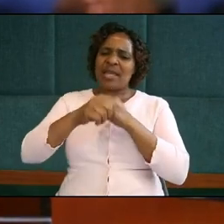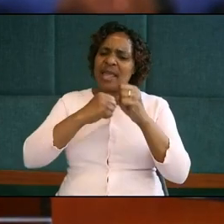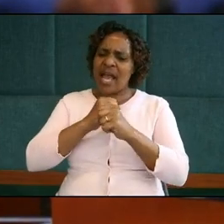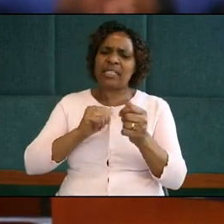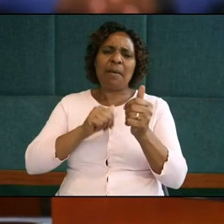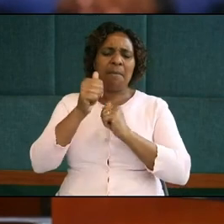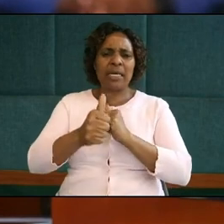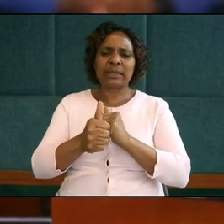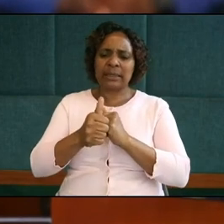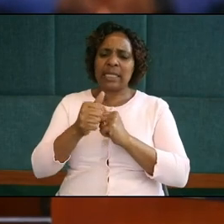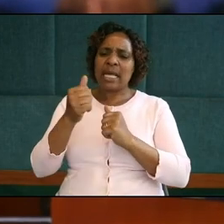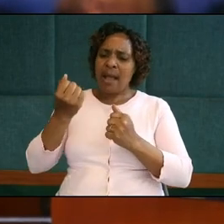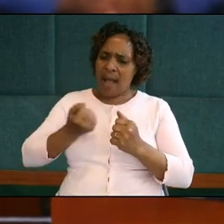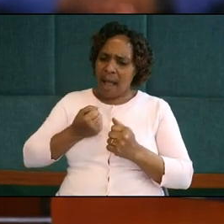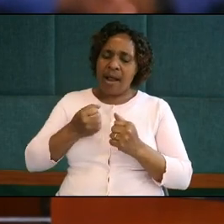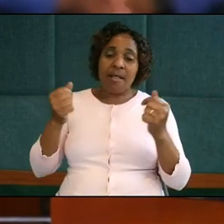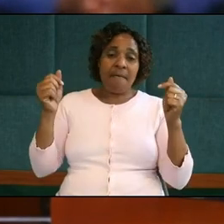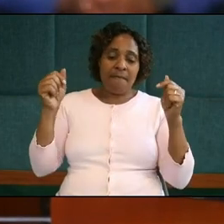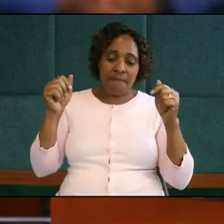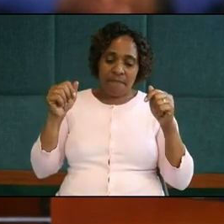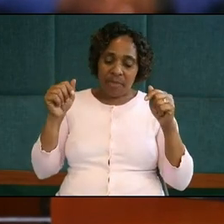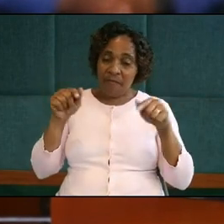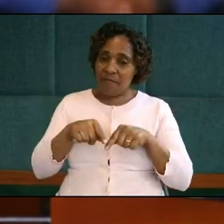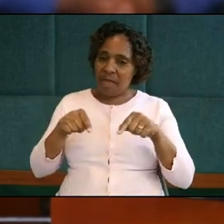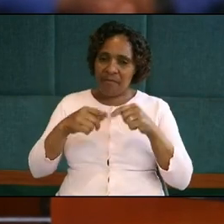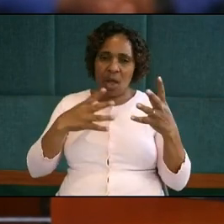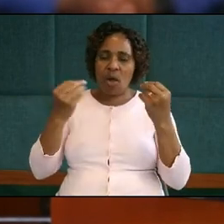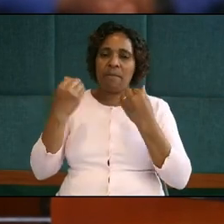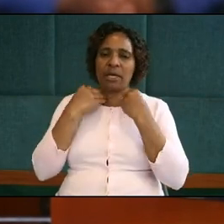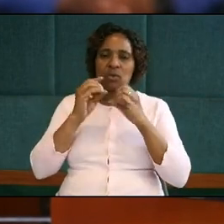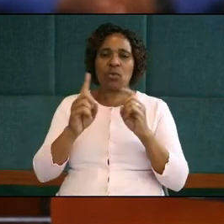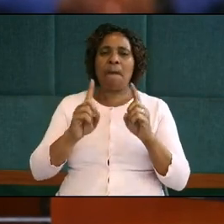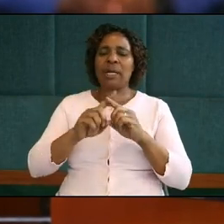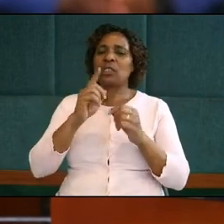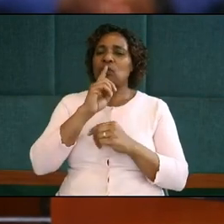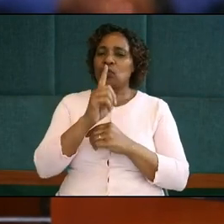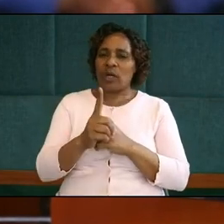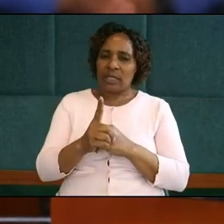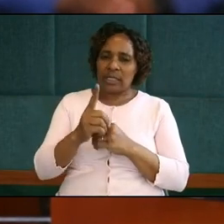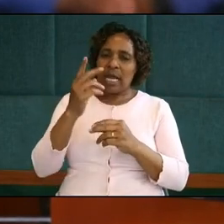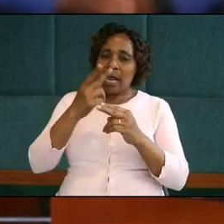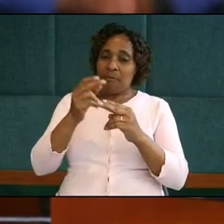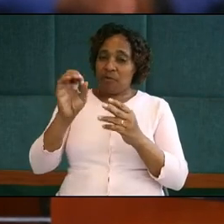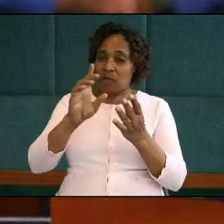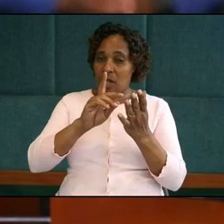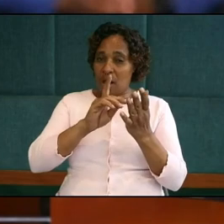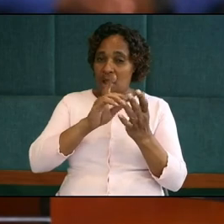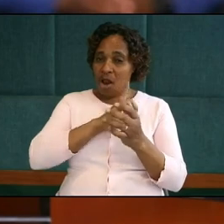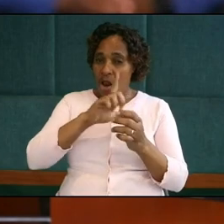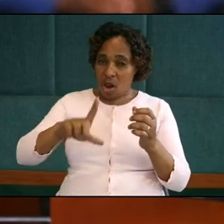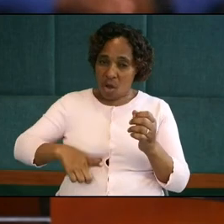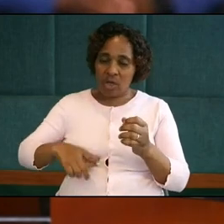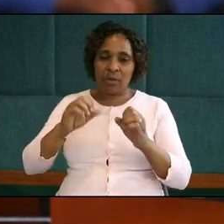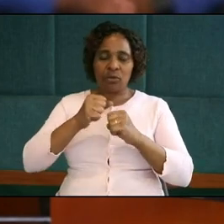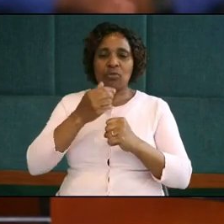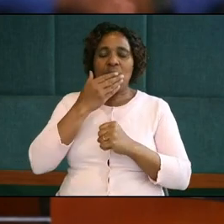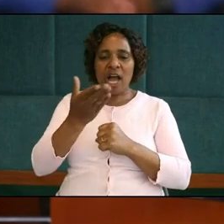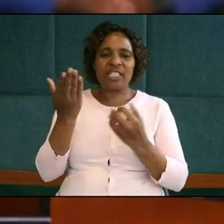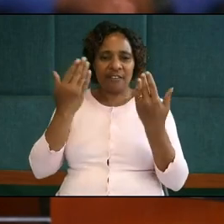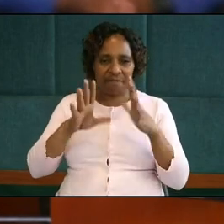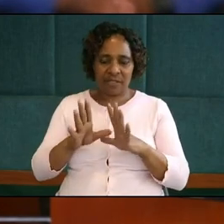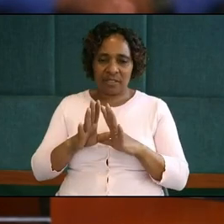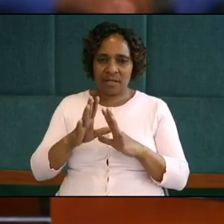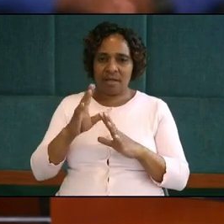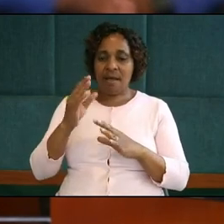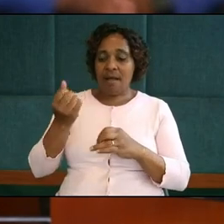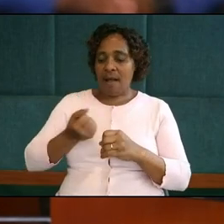no longer afraid of going to bed. "I have the assurance that any time I call upon the name of the Lord, He will be there to answer me," Emmanuel